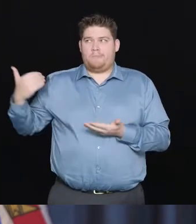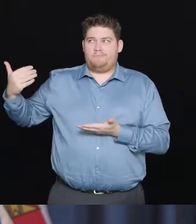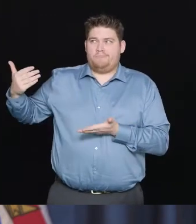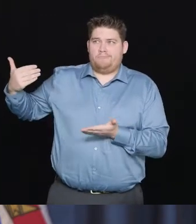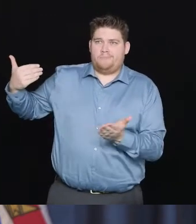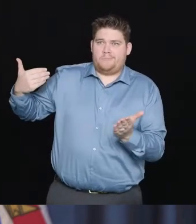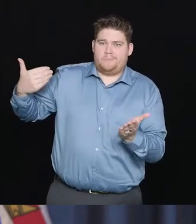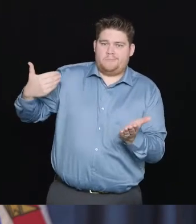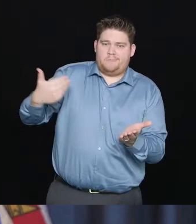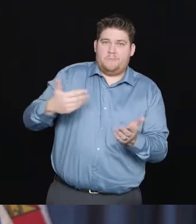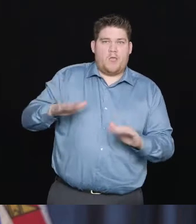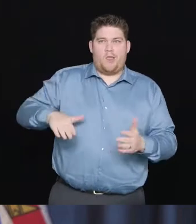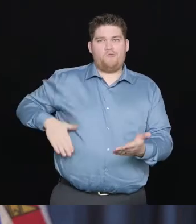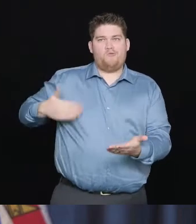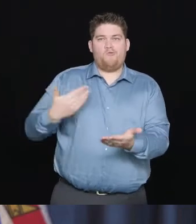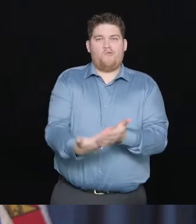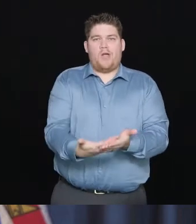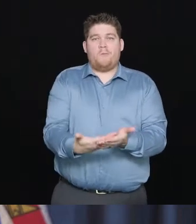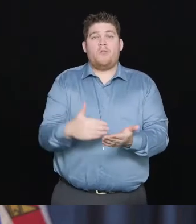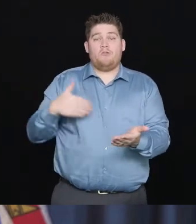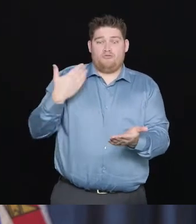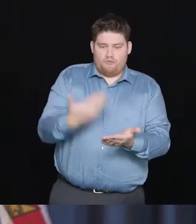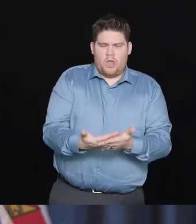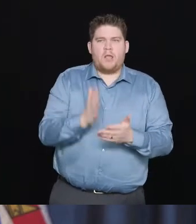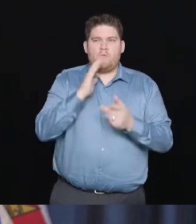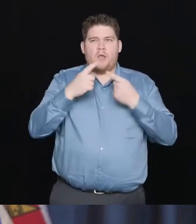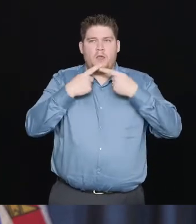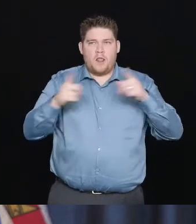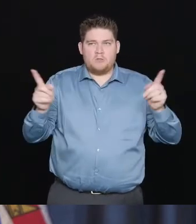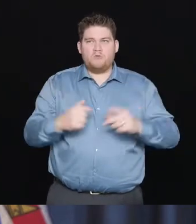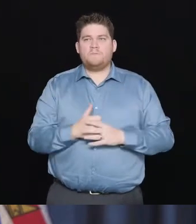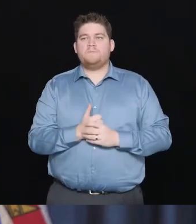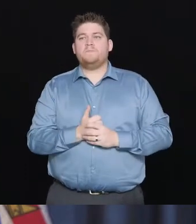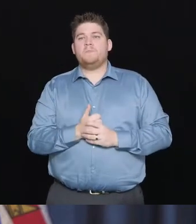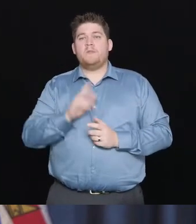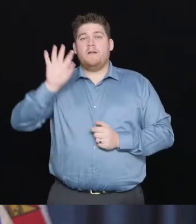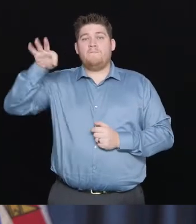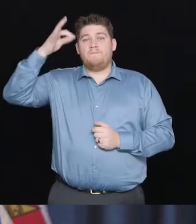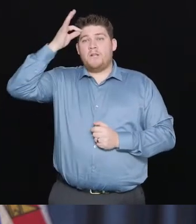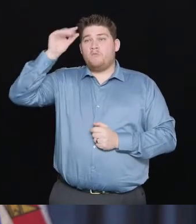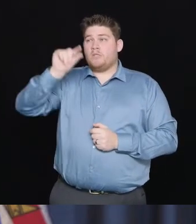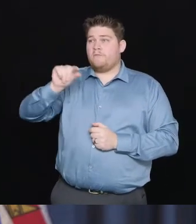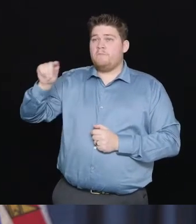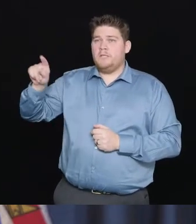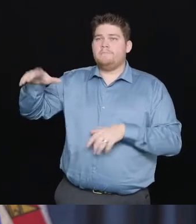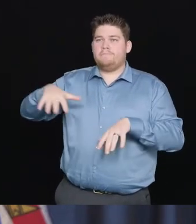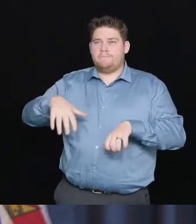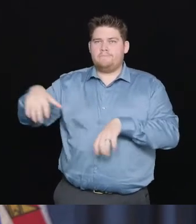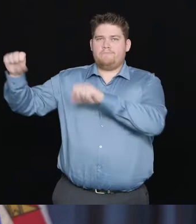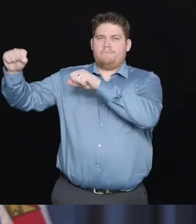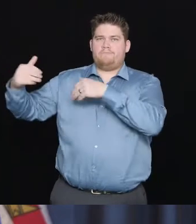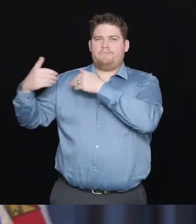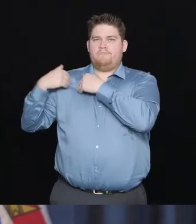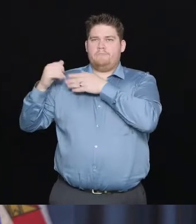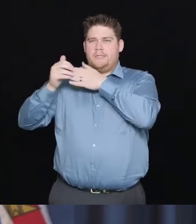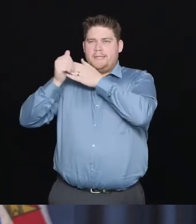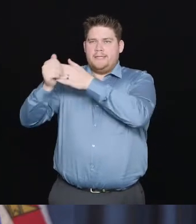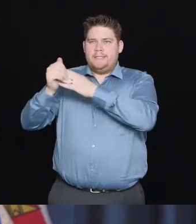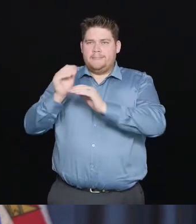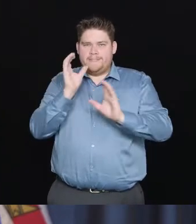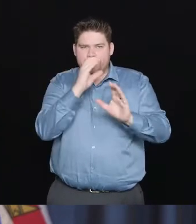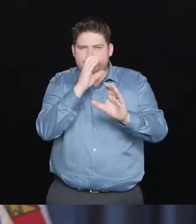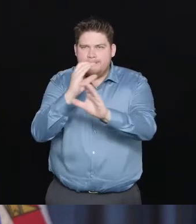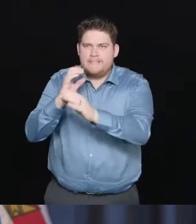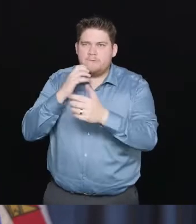government. You know that the federal government has in some ways had the lead for Canada in seeking out international supply, and I know they're working very hard on